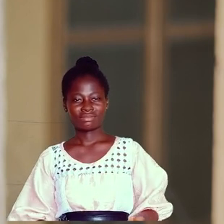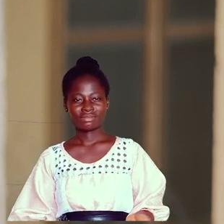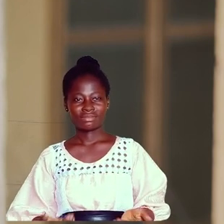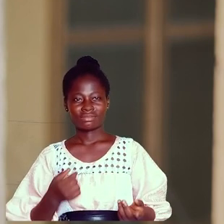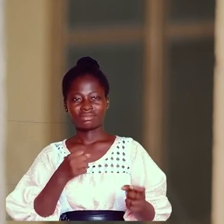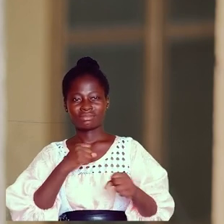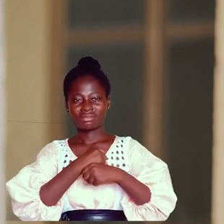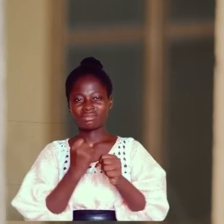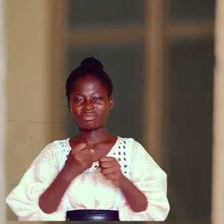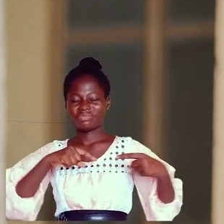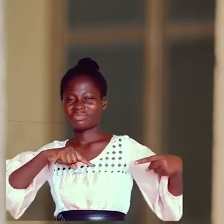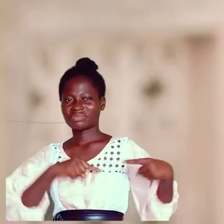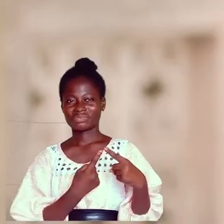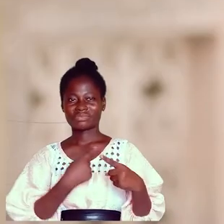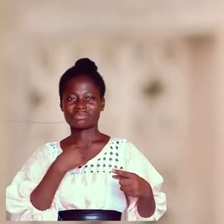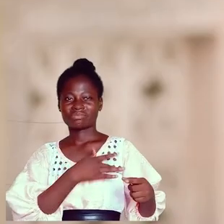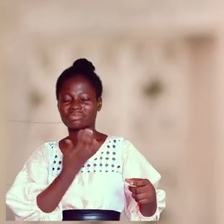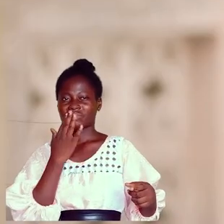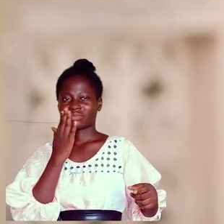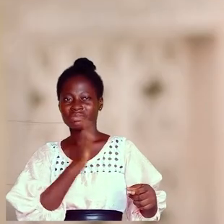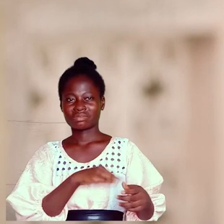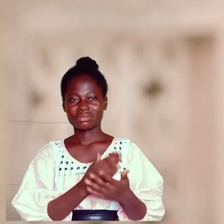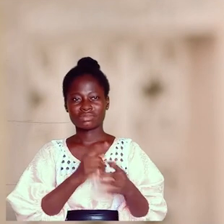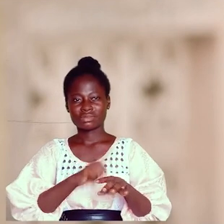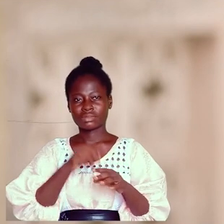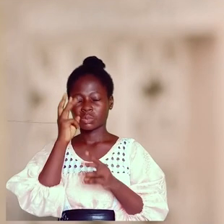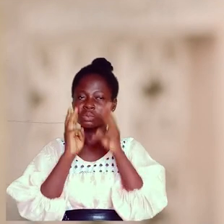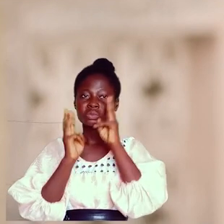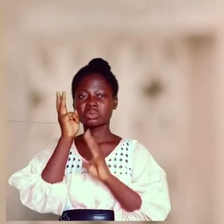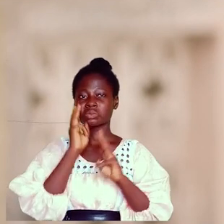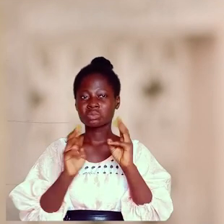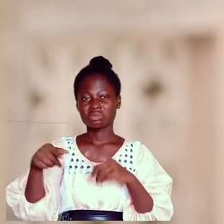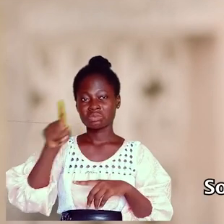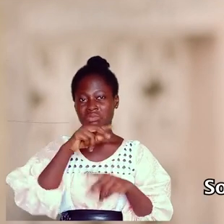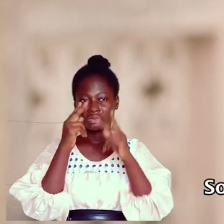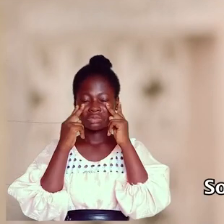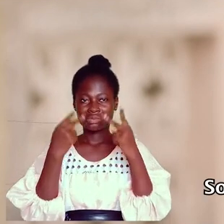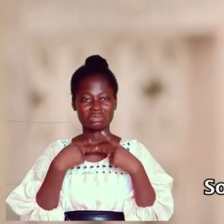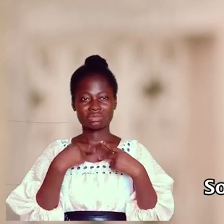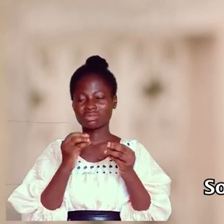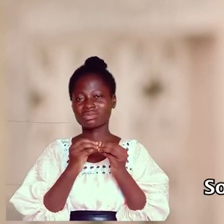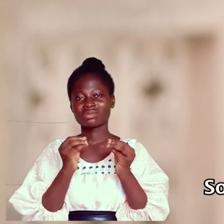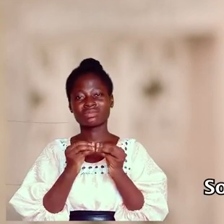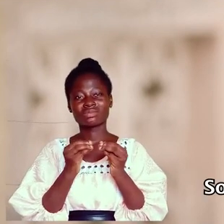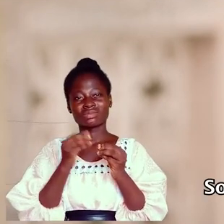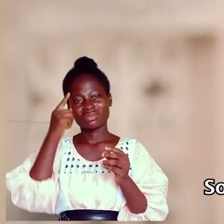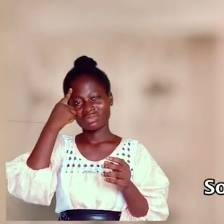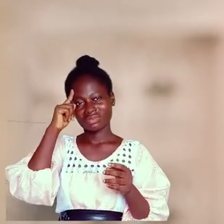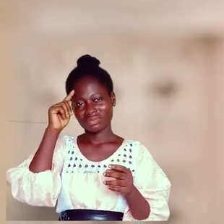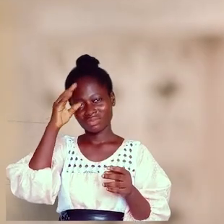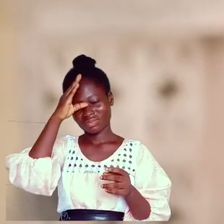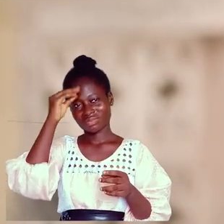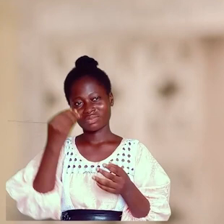talk more than I do. And it really pains me. Like, I feel bad. Sometimes I'll even cry, but they don't say